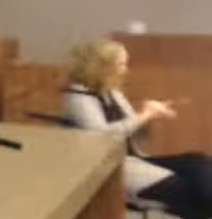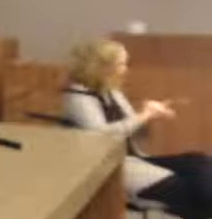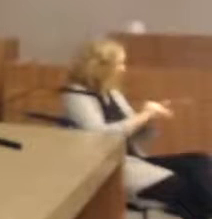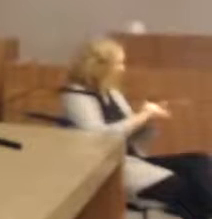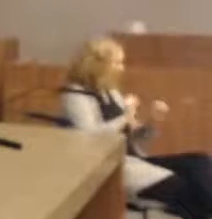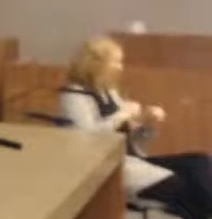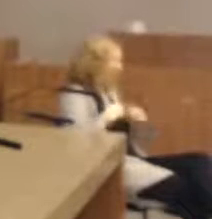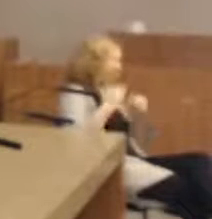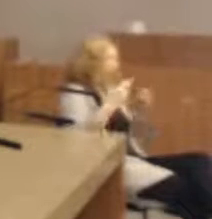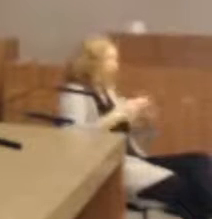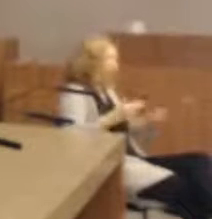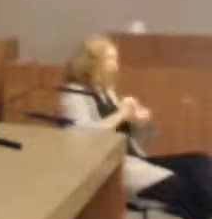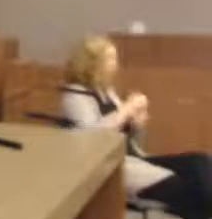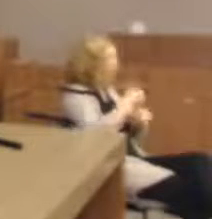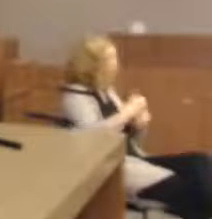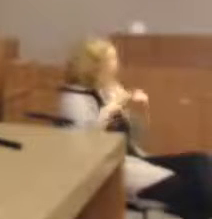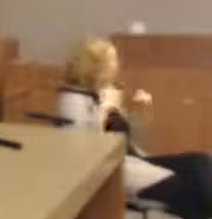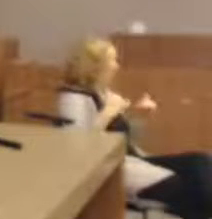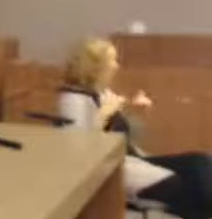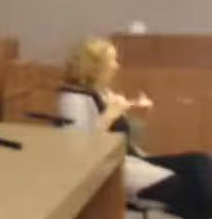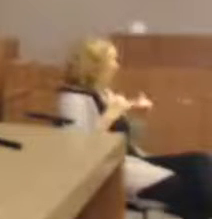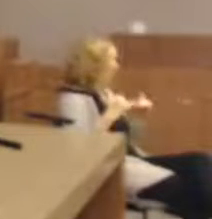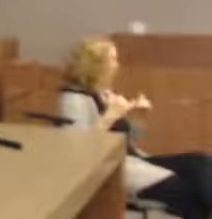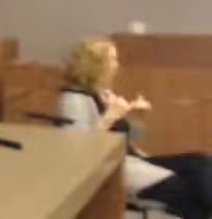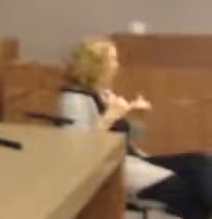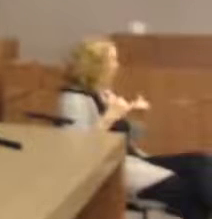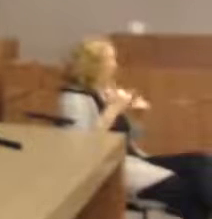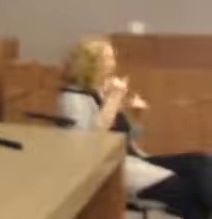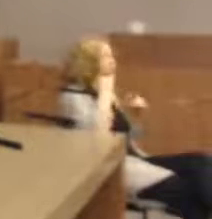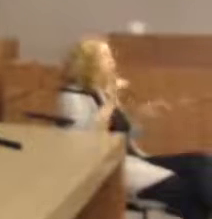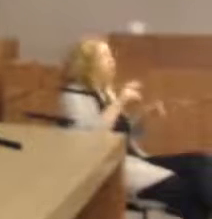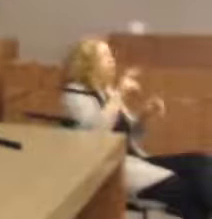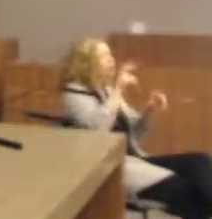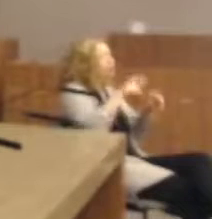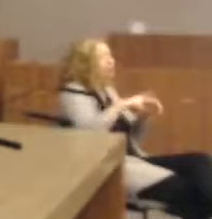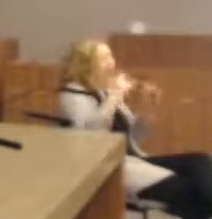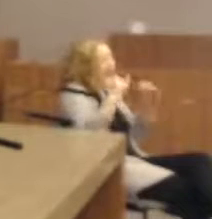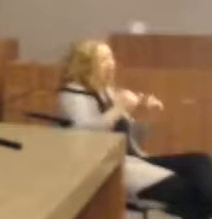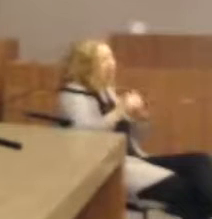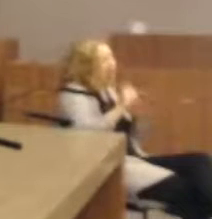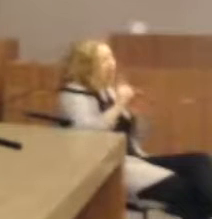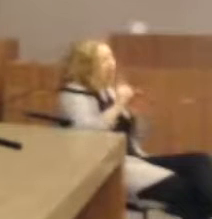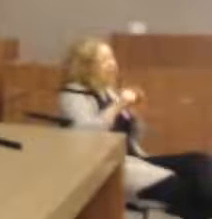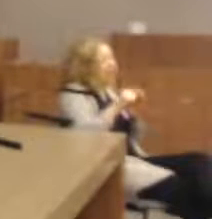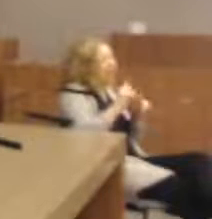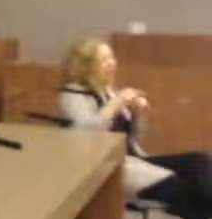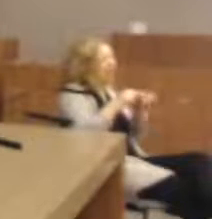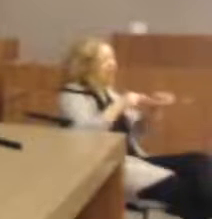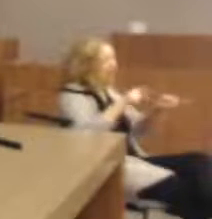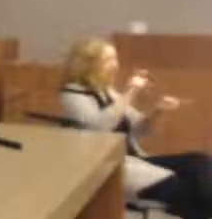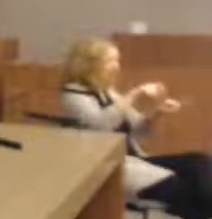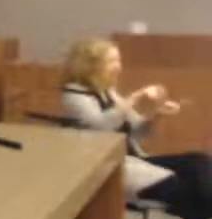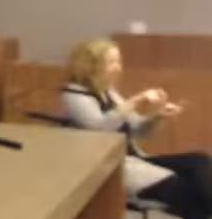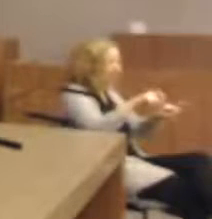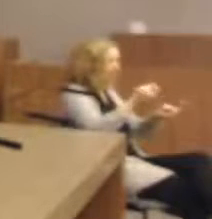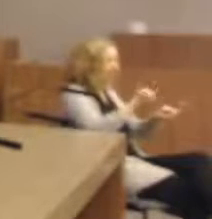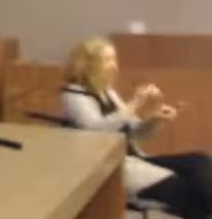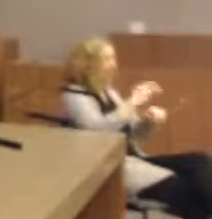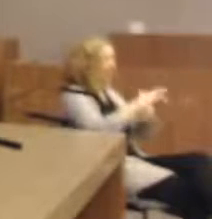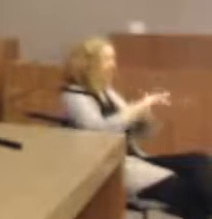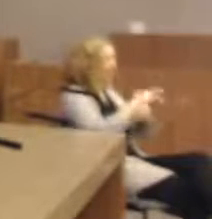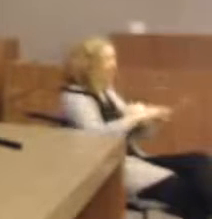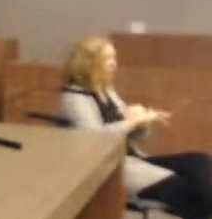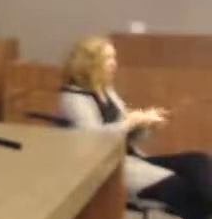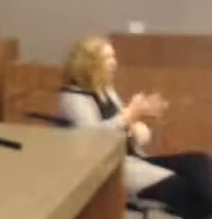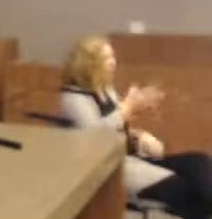resources set up for them now if we could do this claim now, so that later when they need it, it's available to them. And then